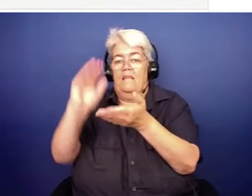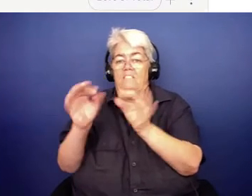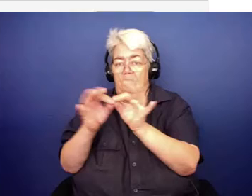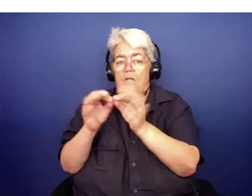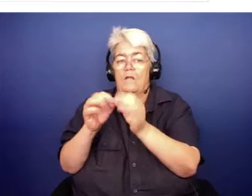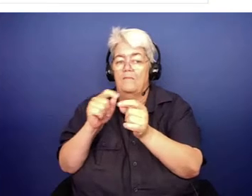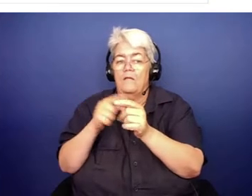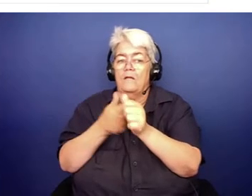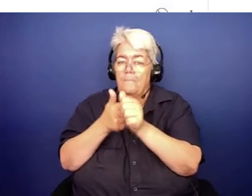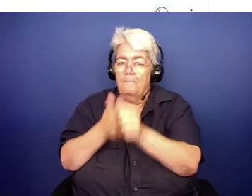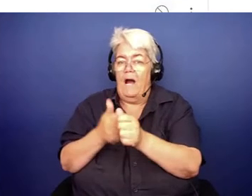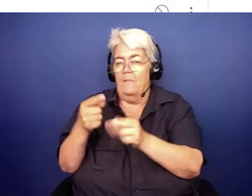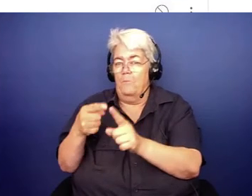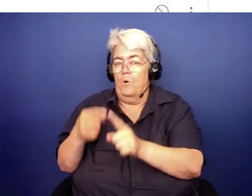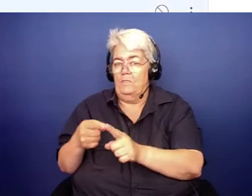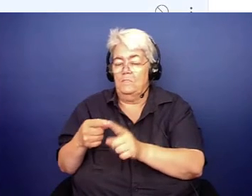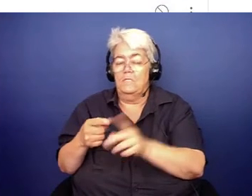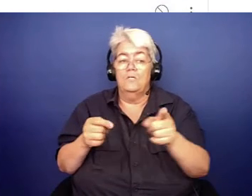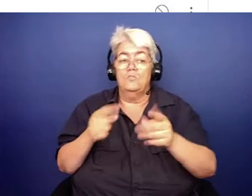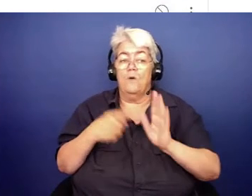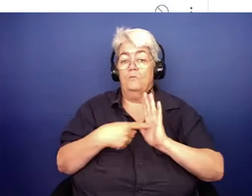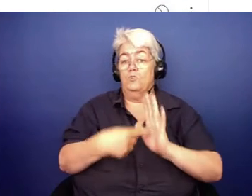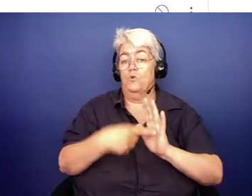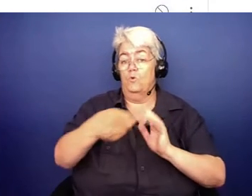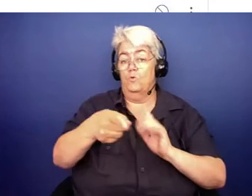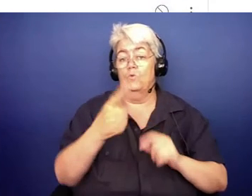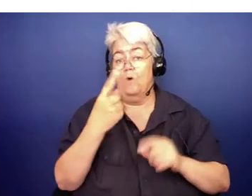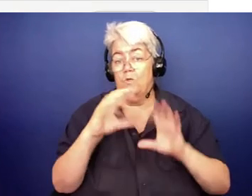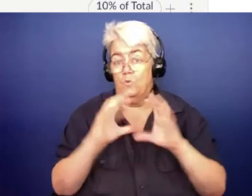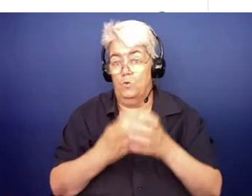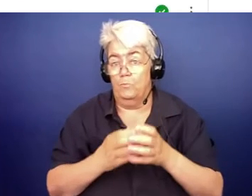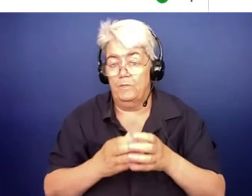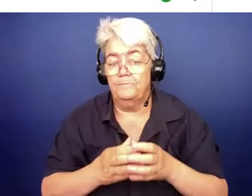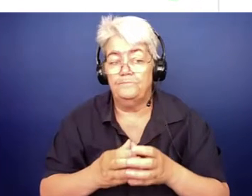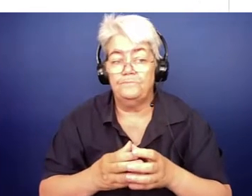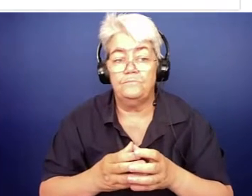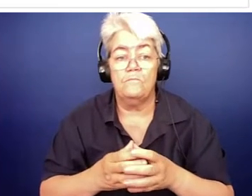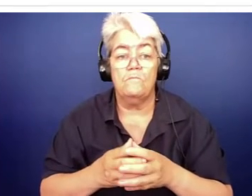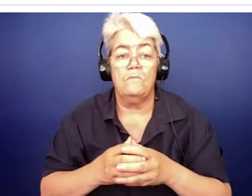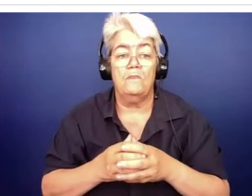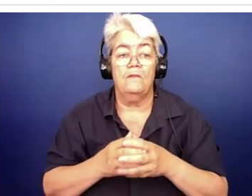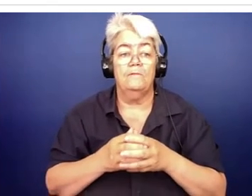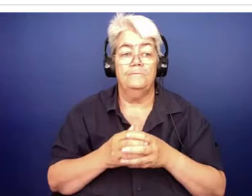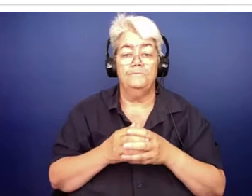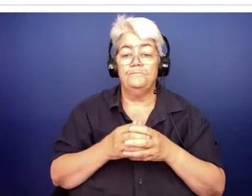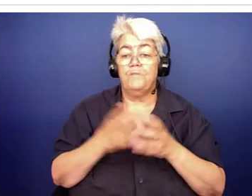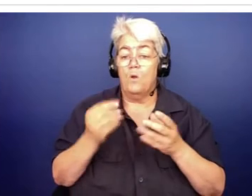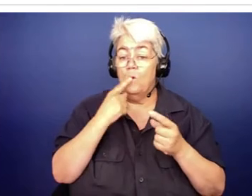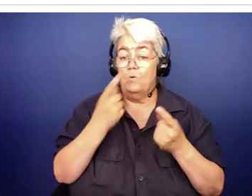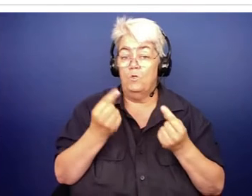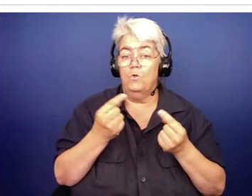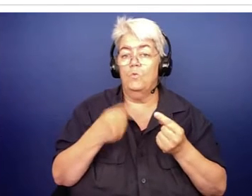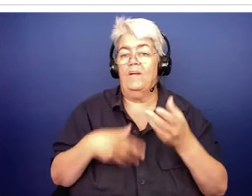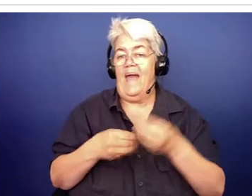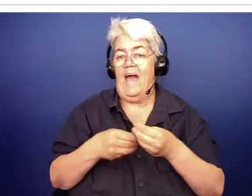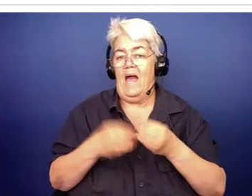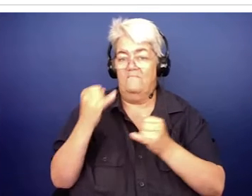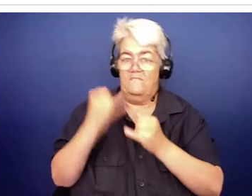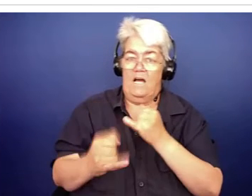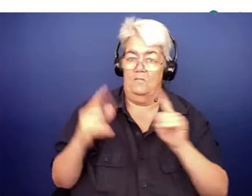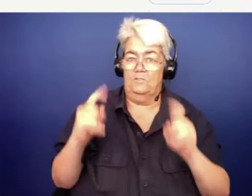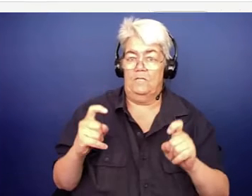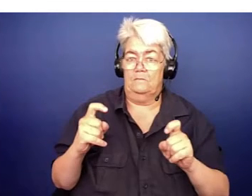Okay, so let me explain. Show you also how, having created these groups, what we're going to do is add the final exam